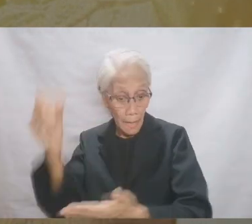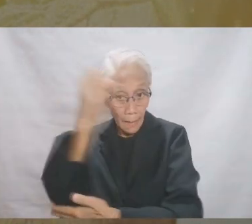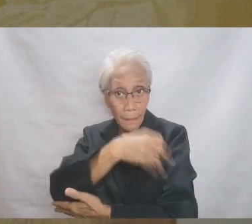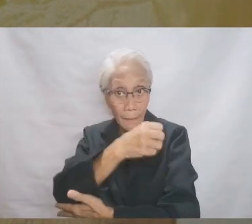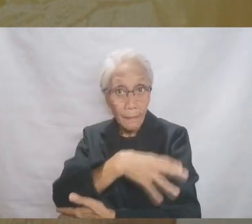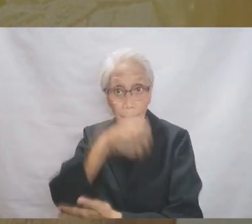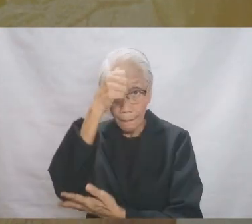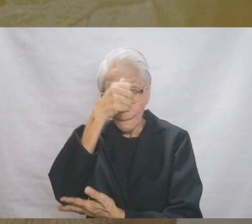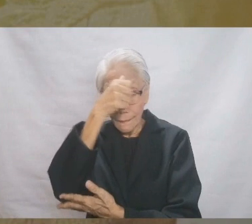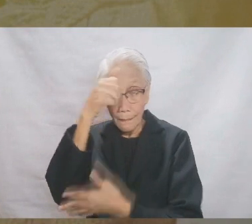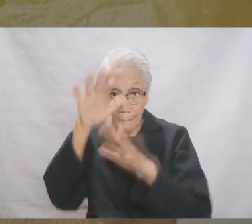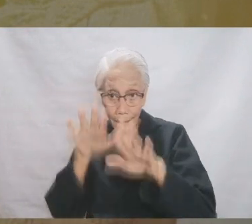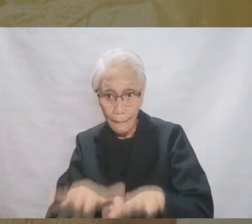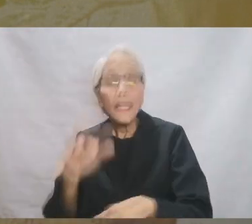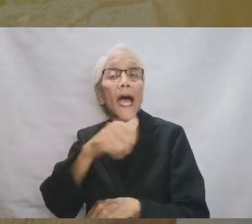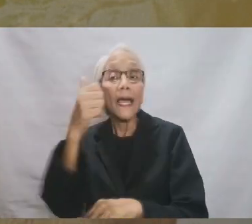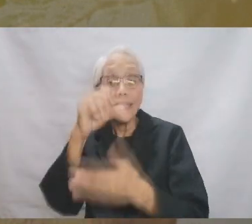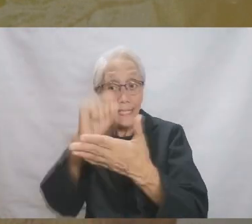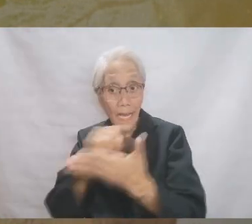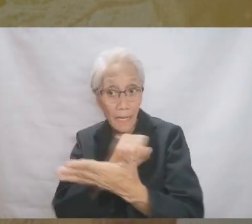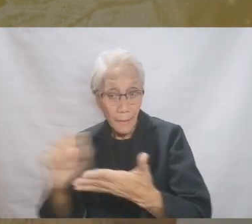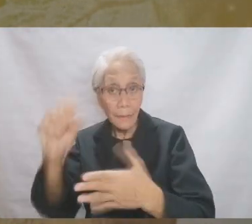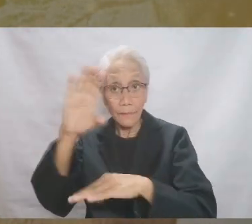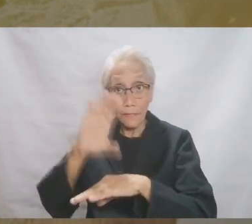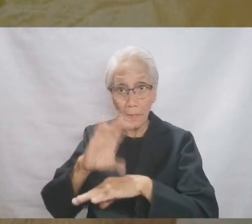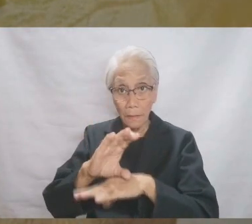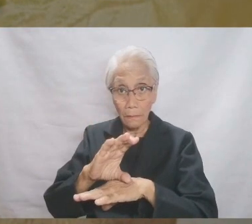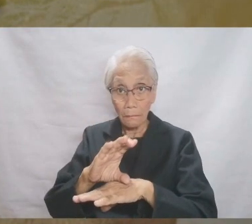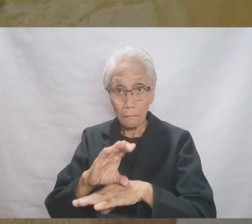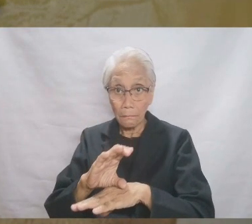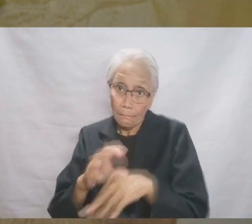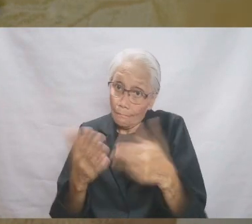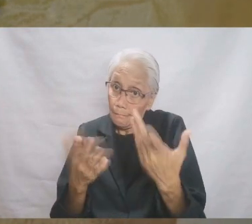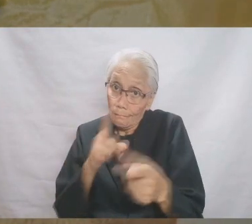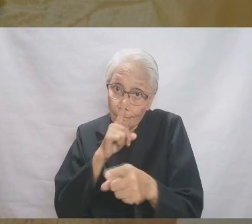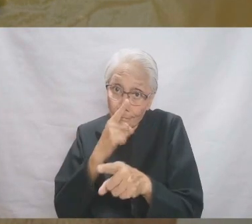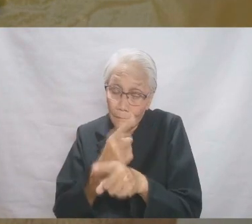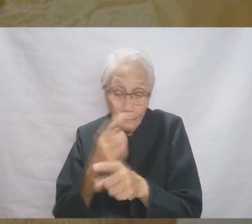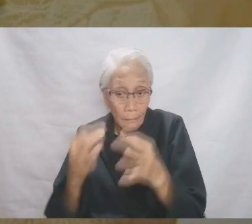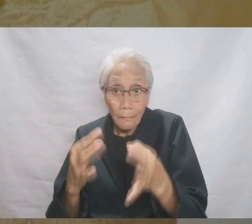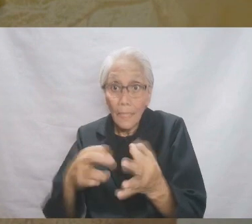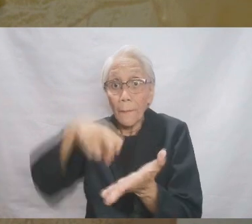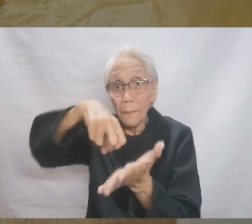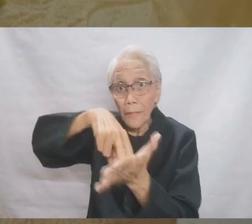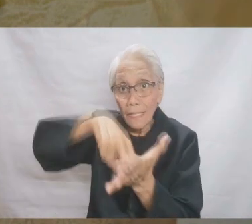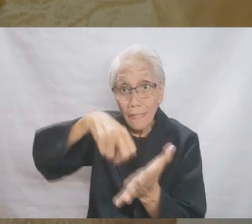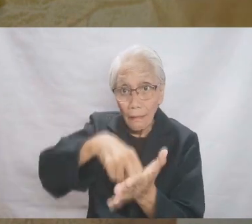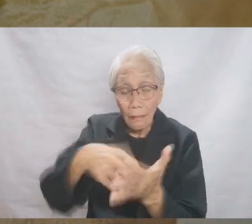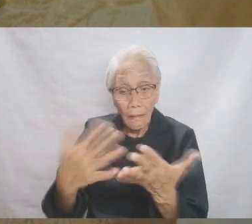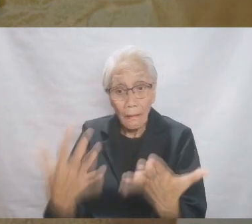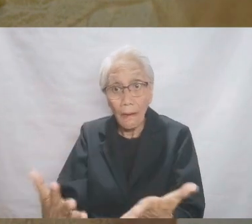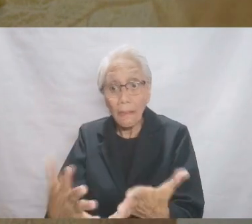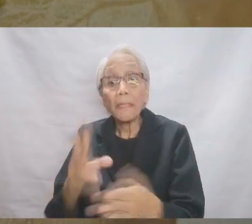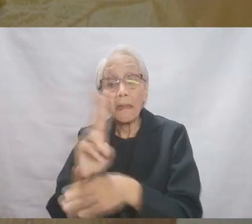baptism, confirmation, and other sacraments of the Church. Natural kung Protestant ang roots ng